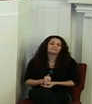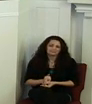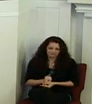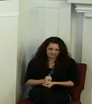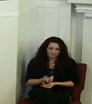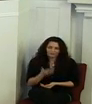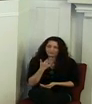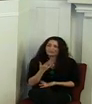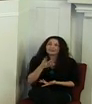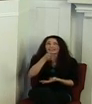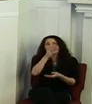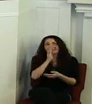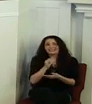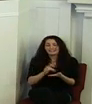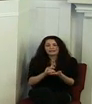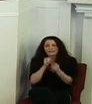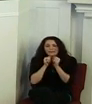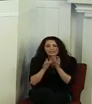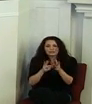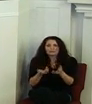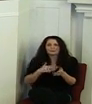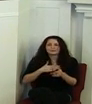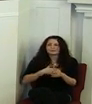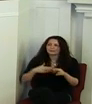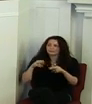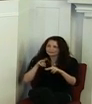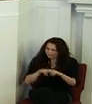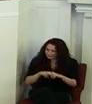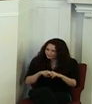you this morning. Please be seated.